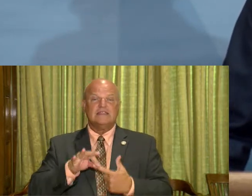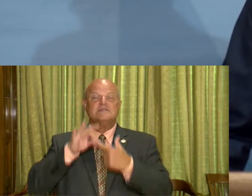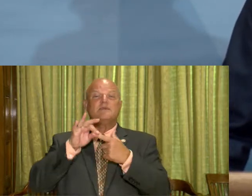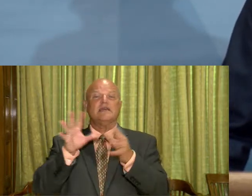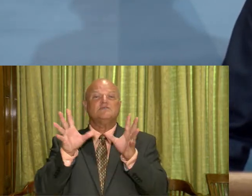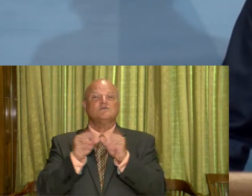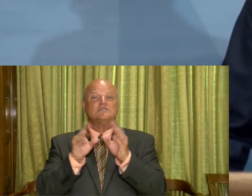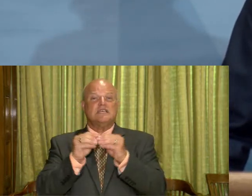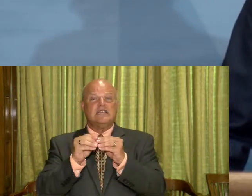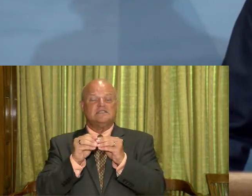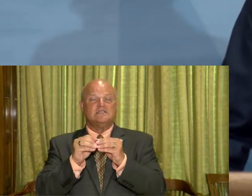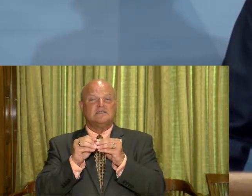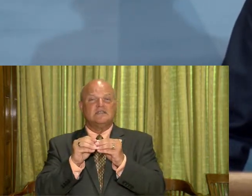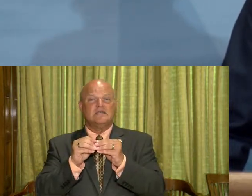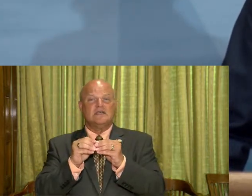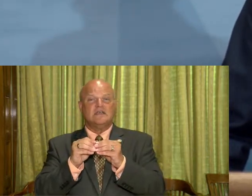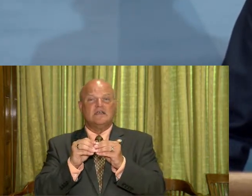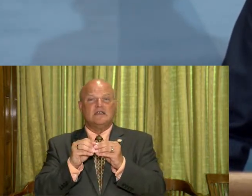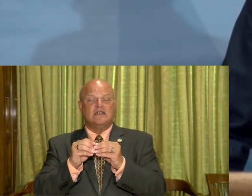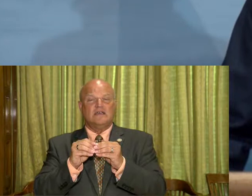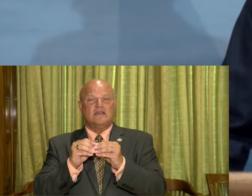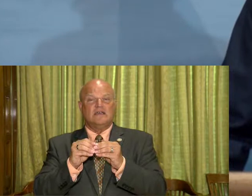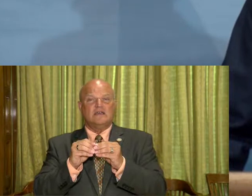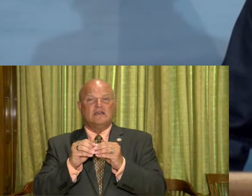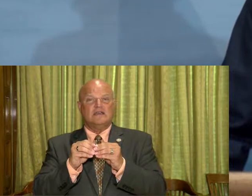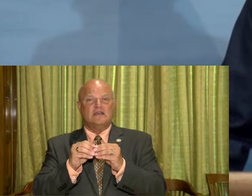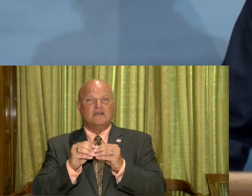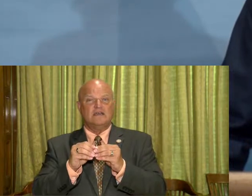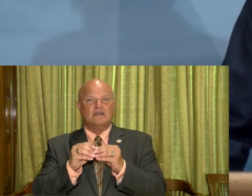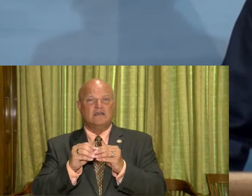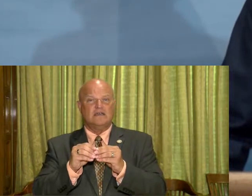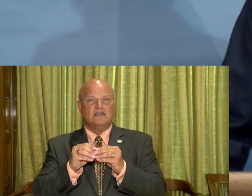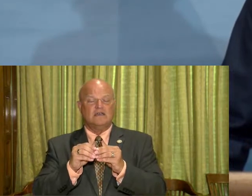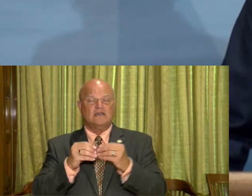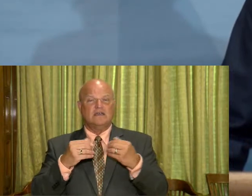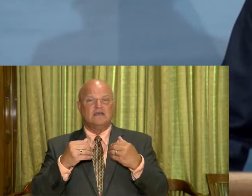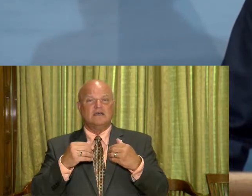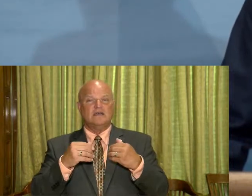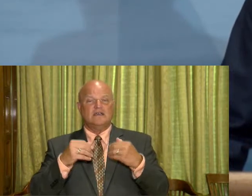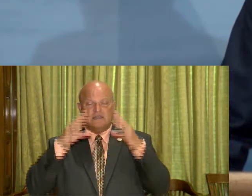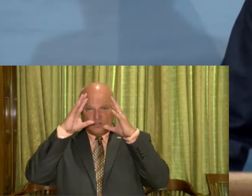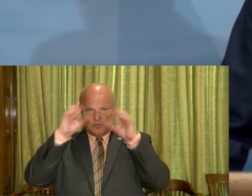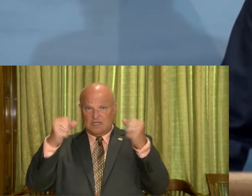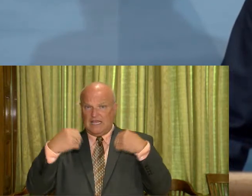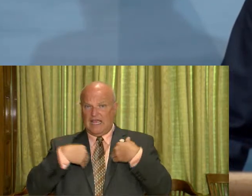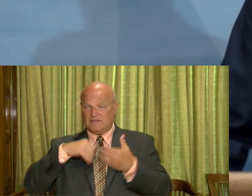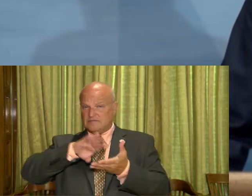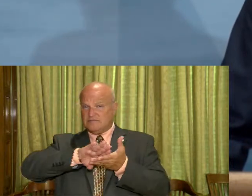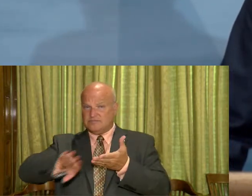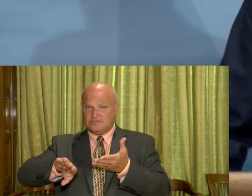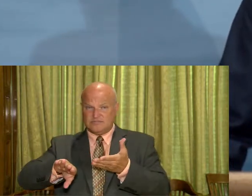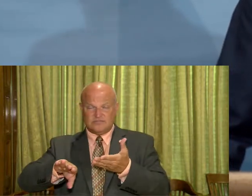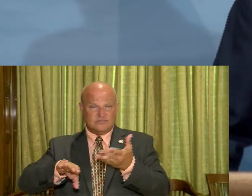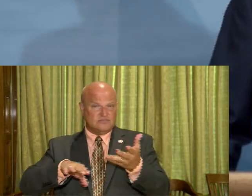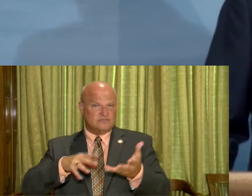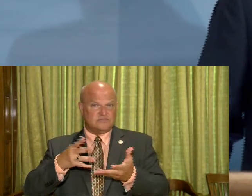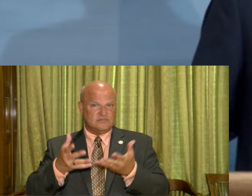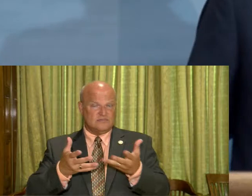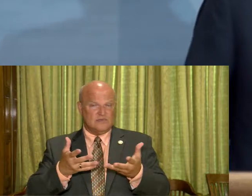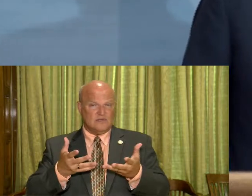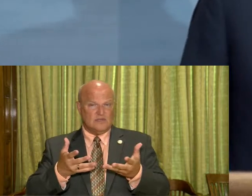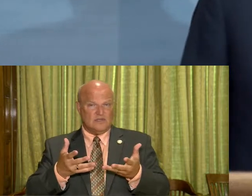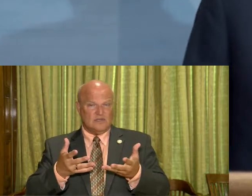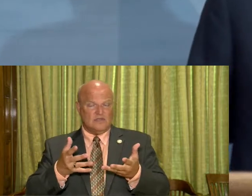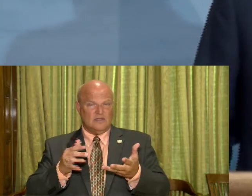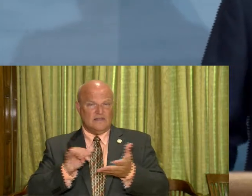The state prisons are allowed, they have an exemption from Act 1002, but county jails don't have an exemption.